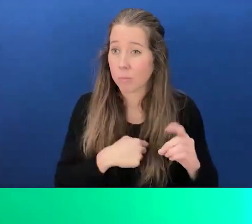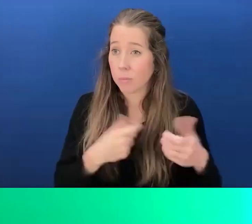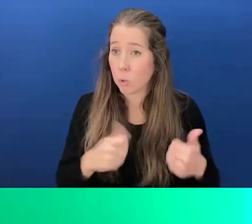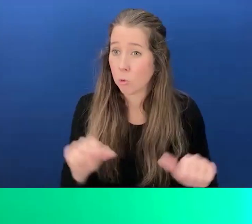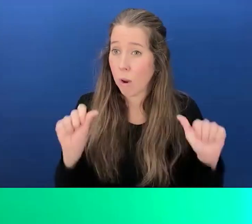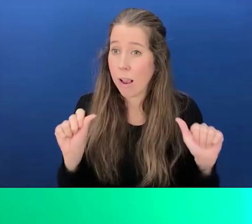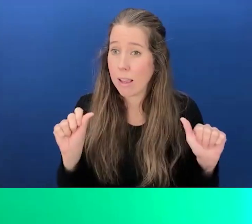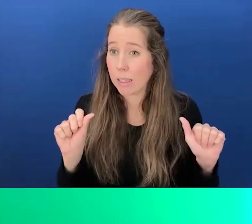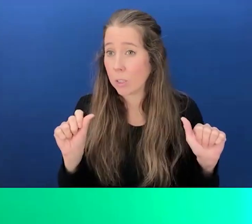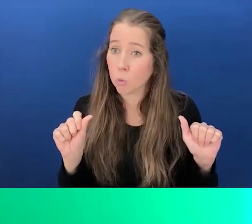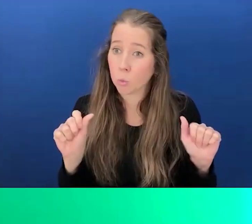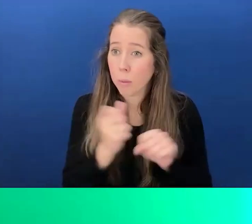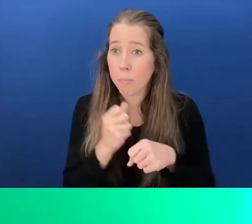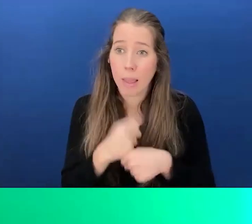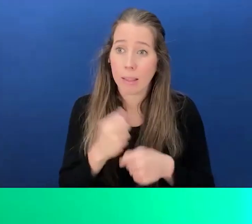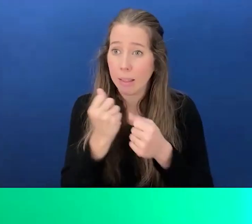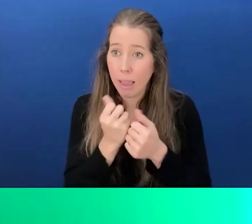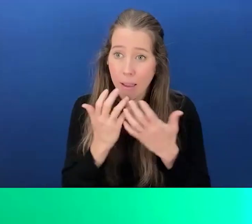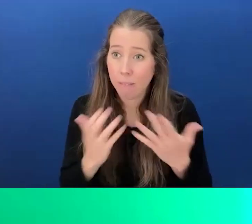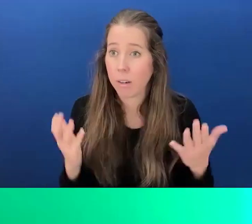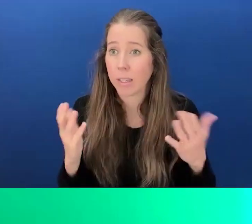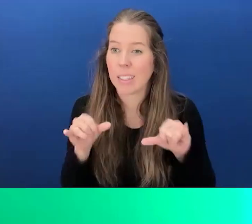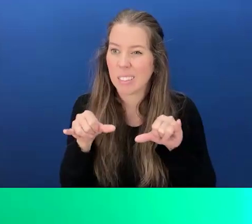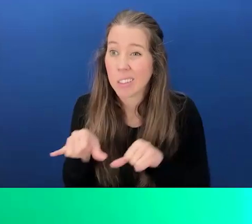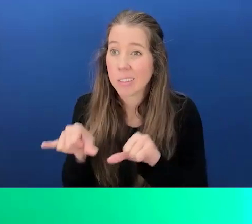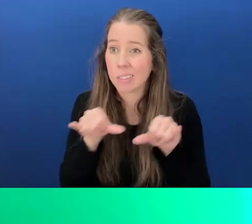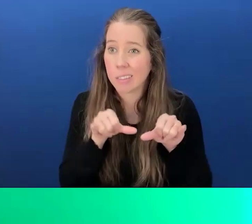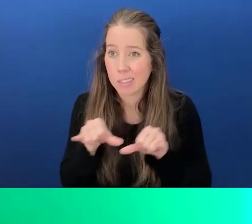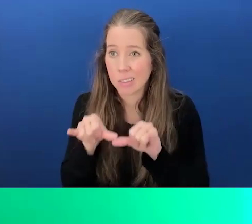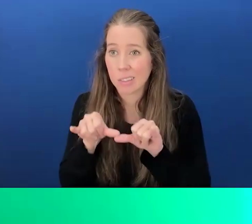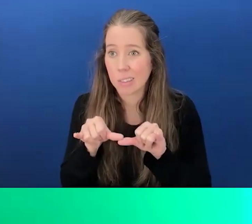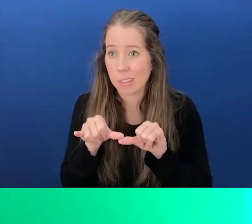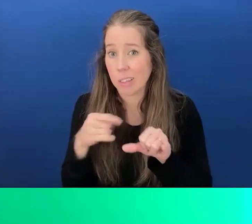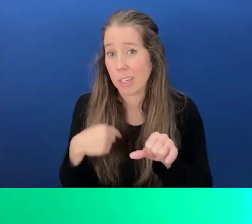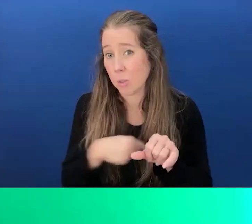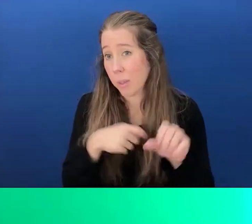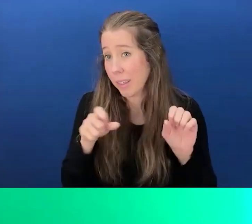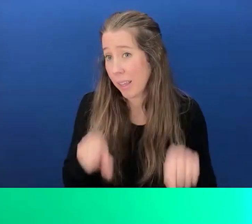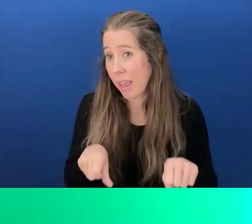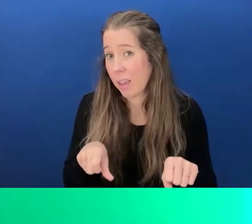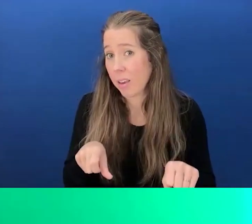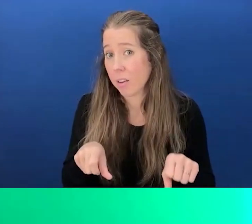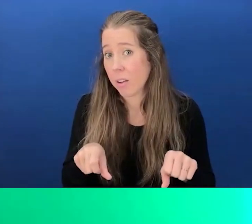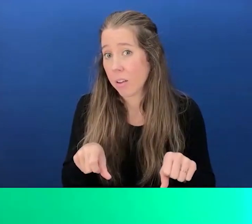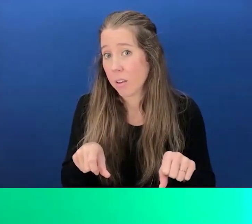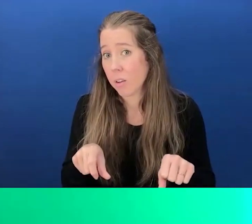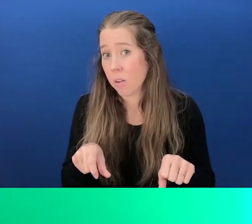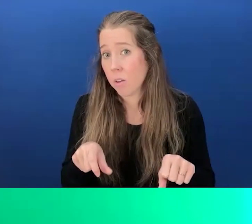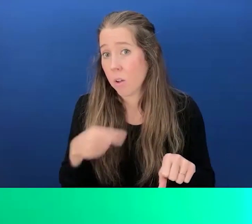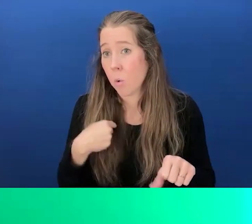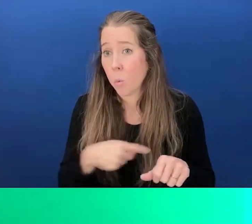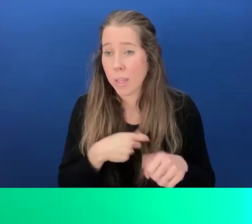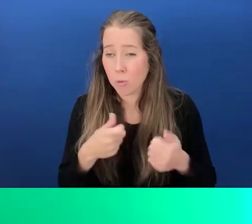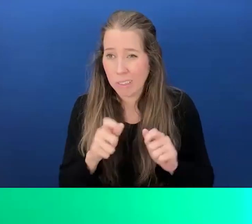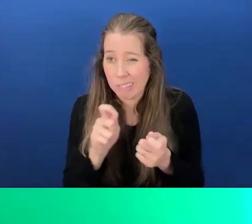to make everything as consistent as possible. So we try to fine tune the